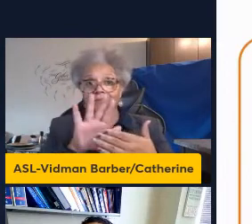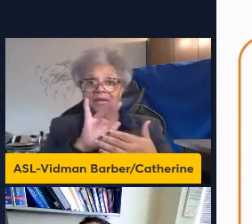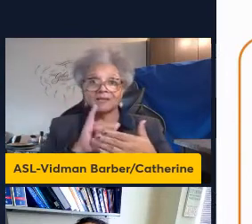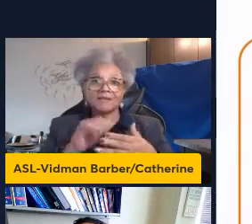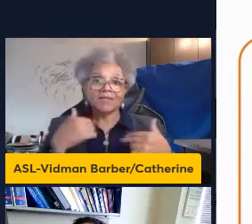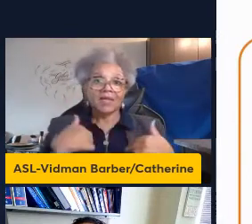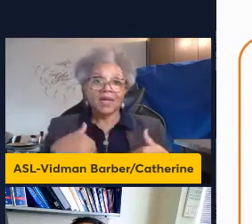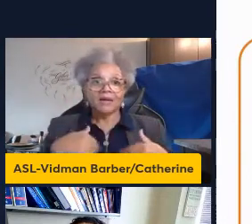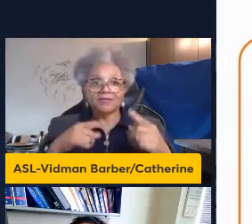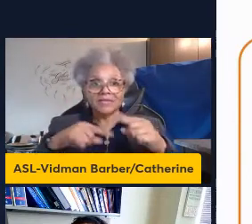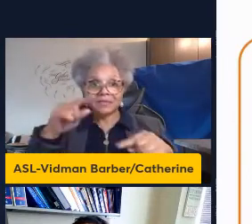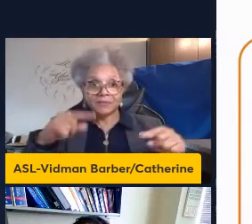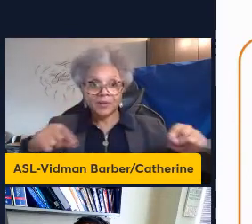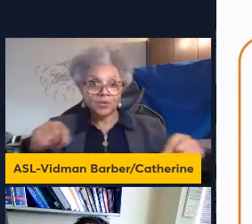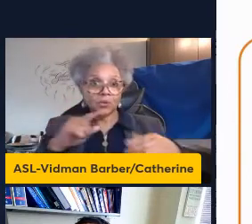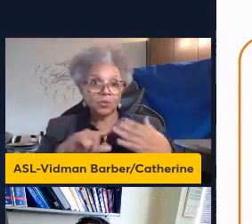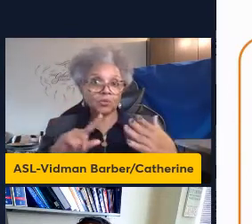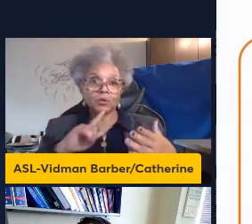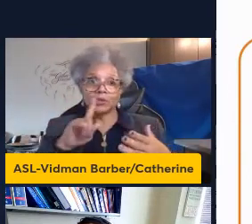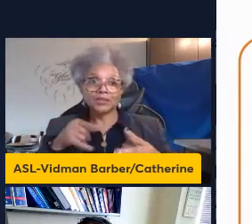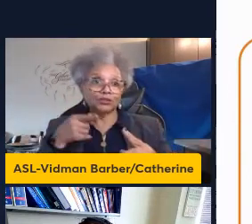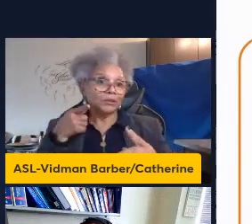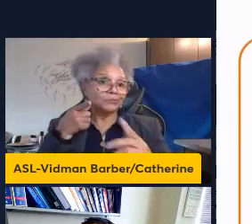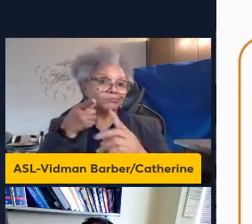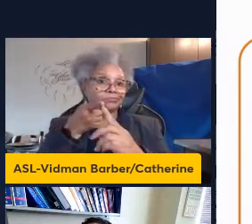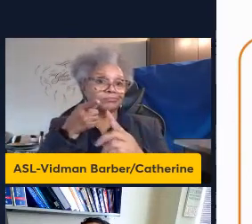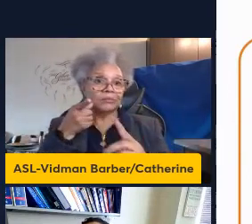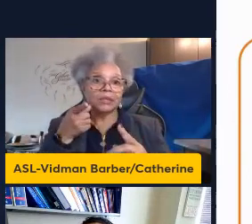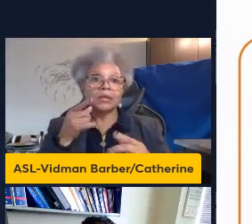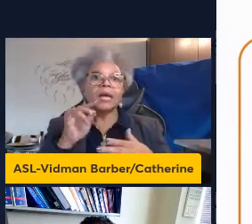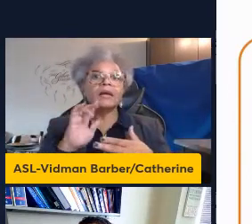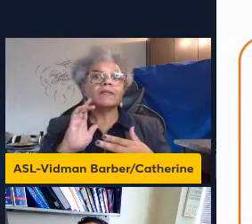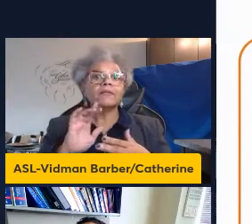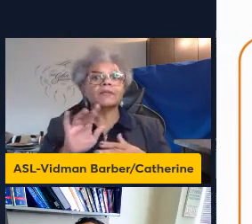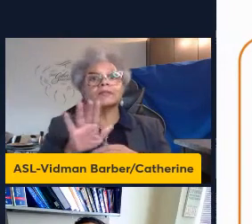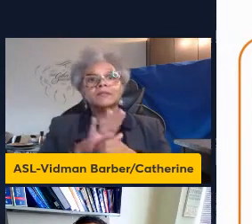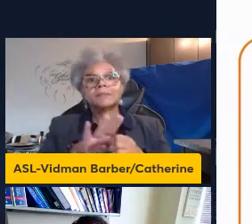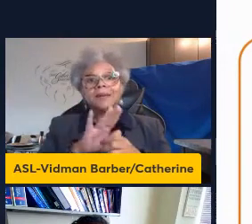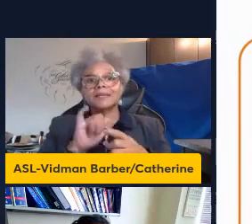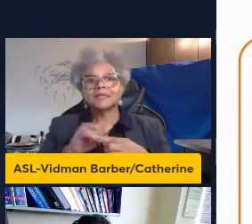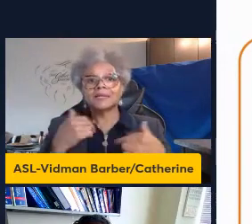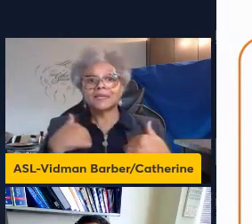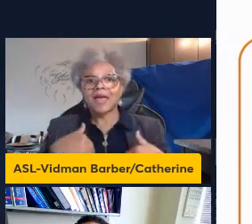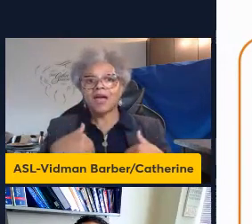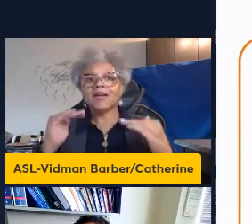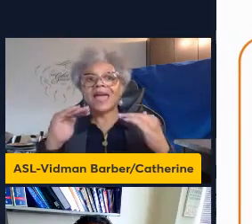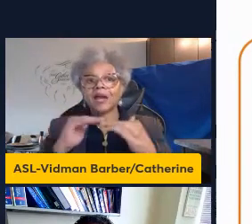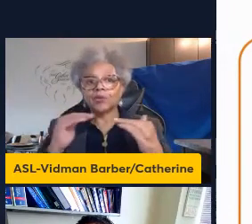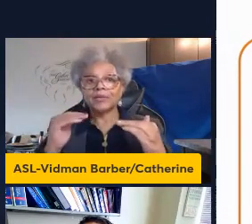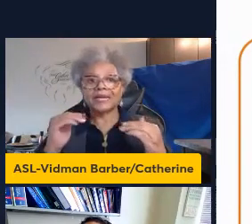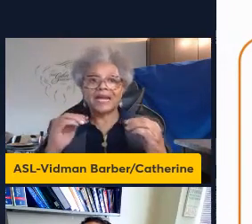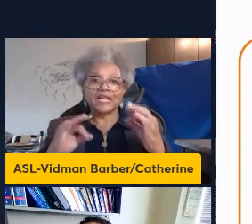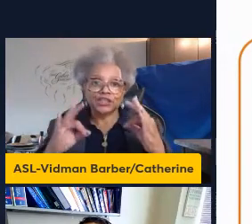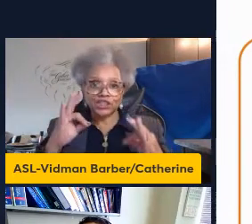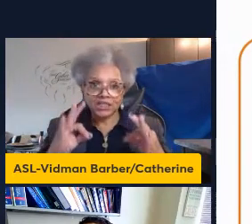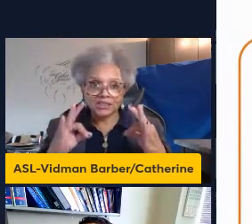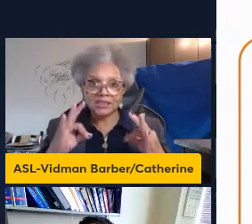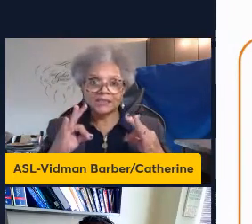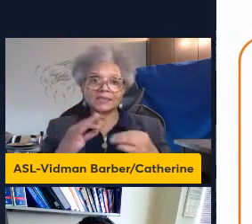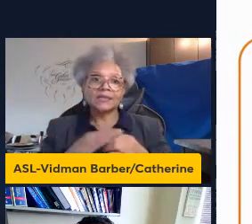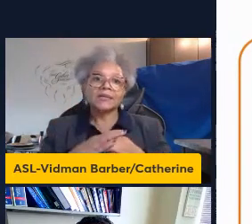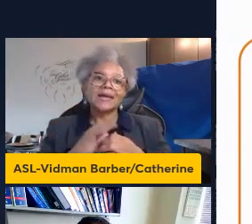disparities, and what we're really trying to get to are spaces of health equity and health justice. That health equity is